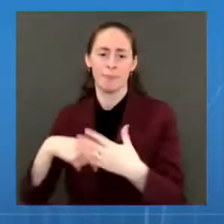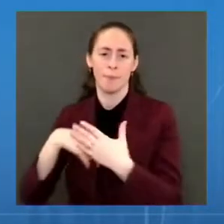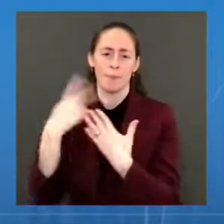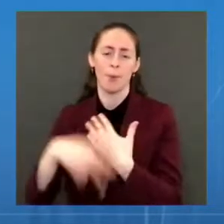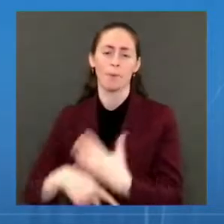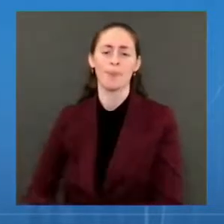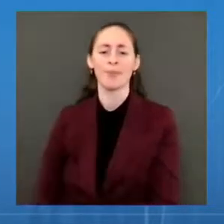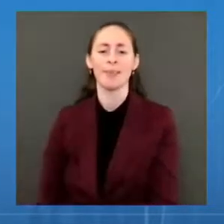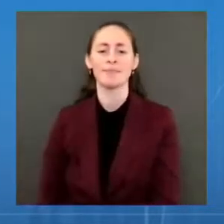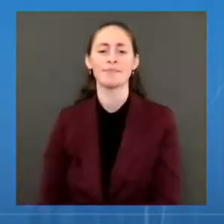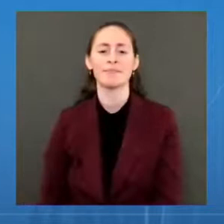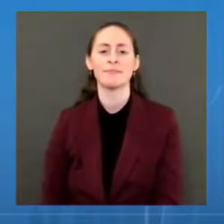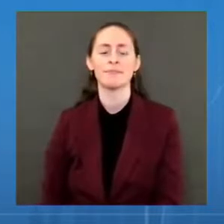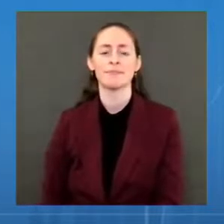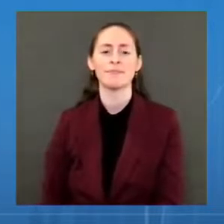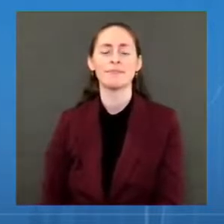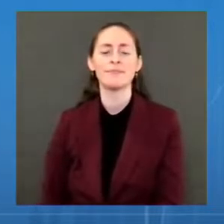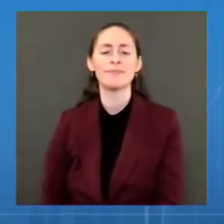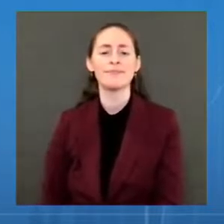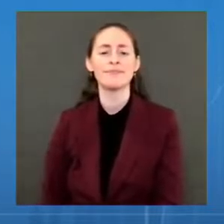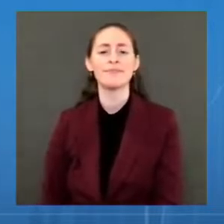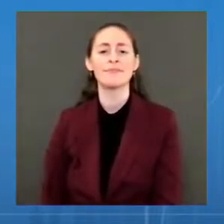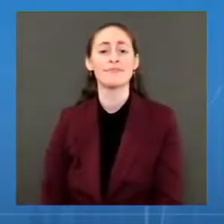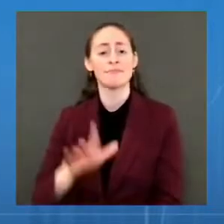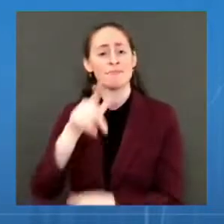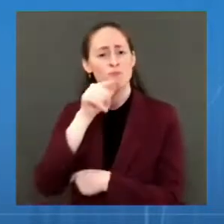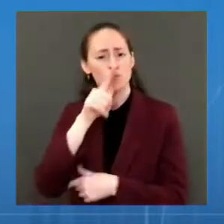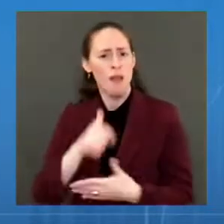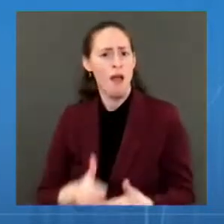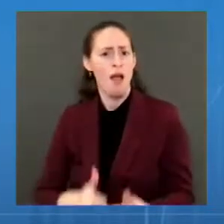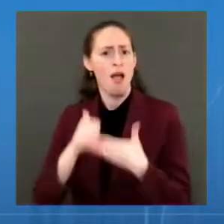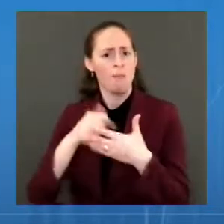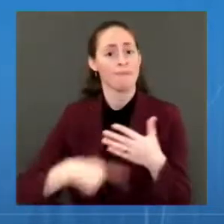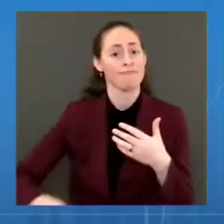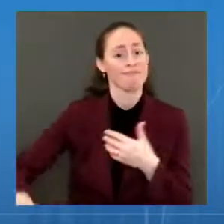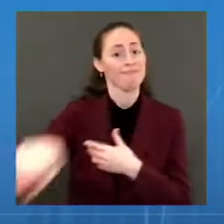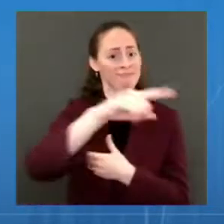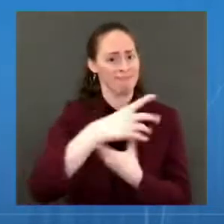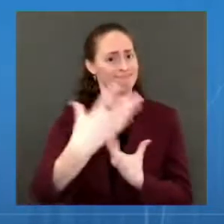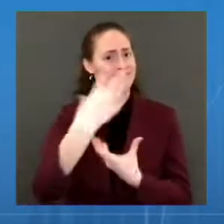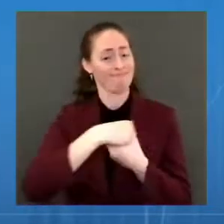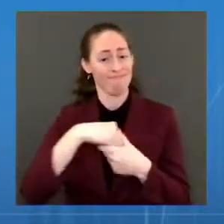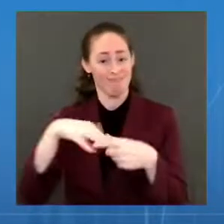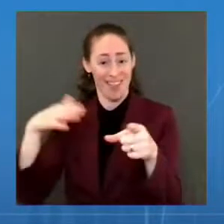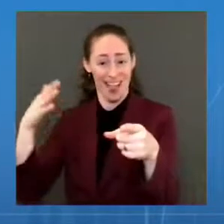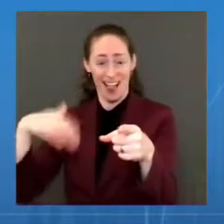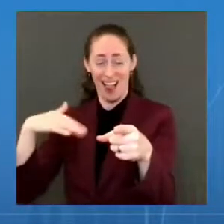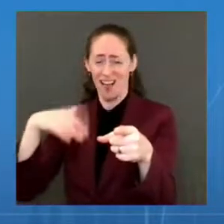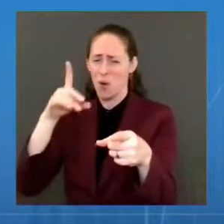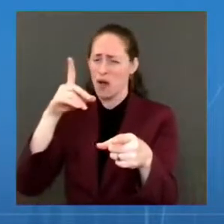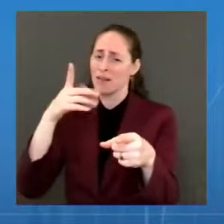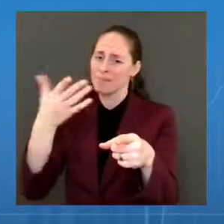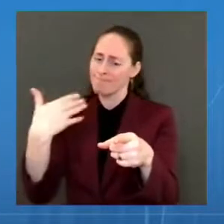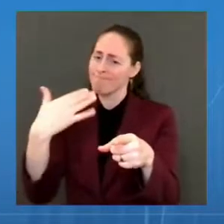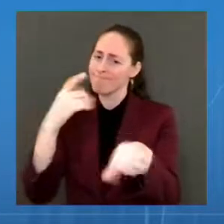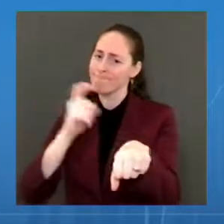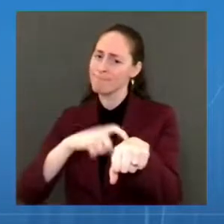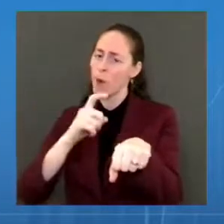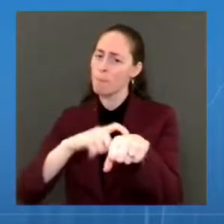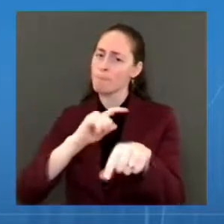everyone doing their part. So if you're unvaccinated or eligible for a booster, please go get your